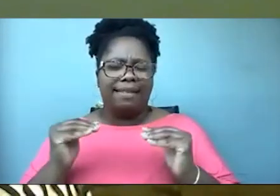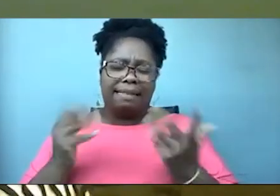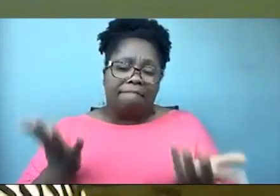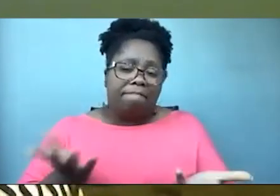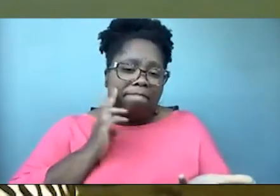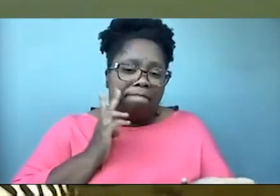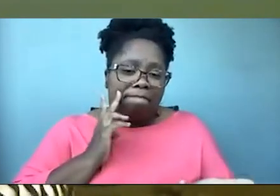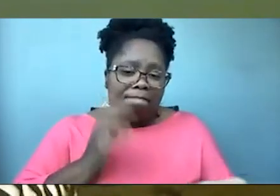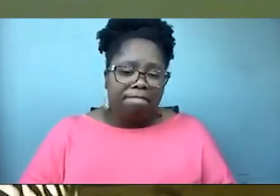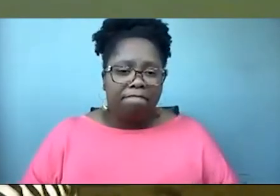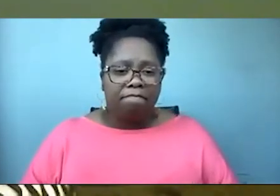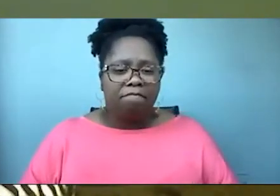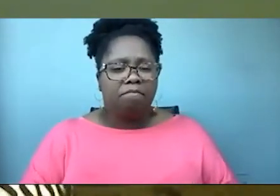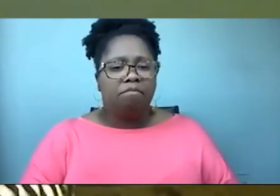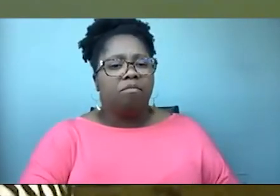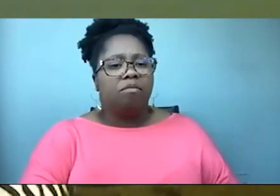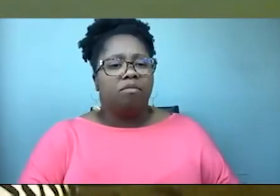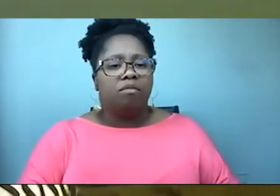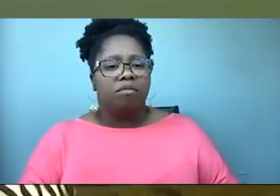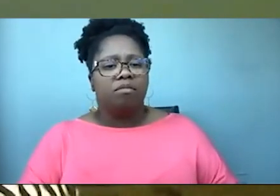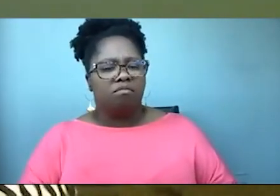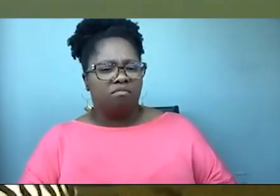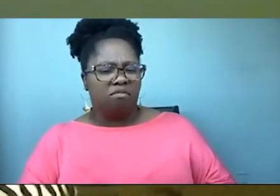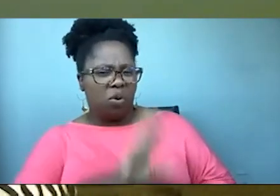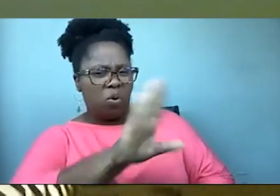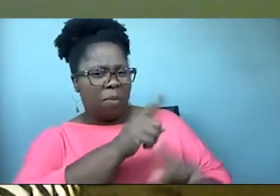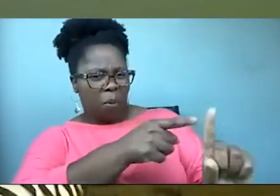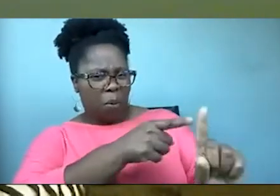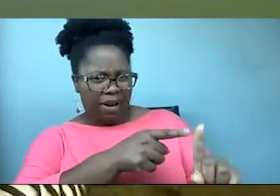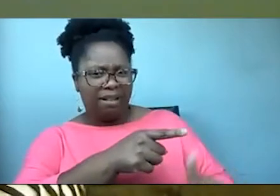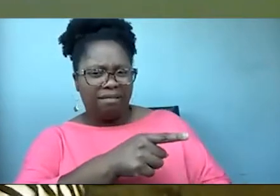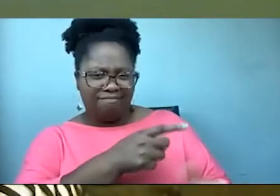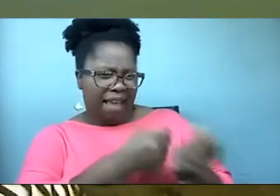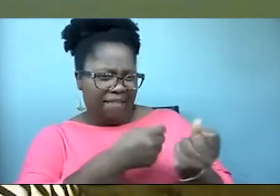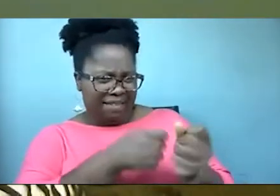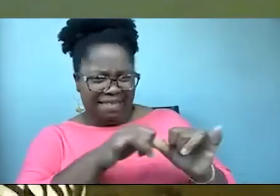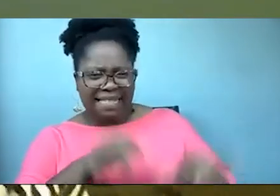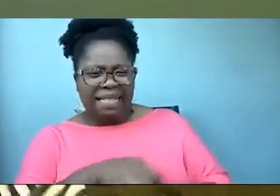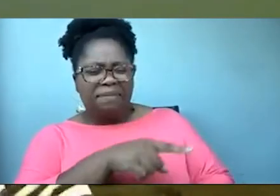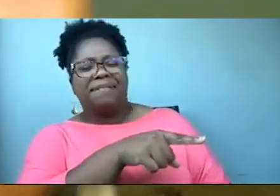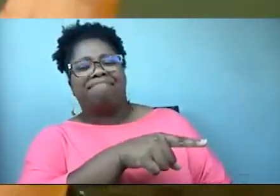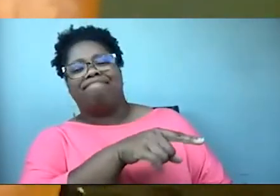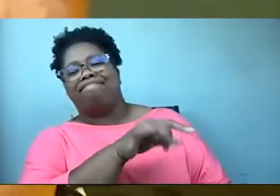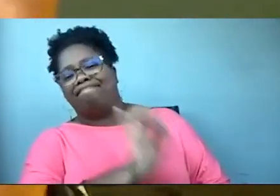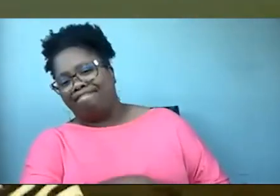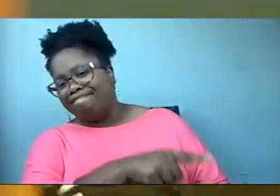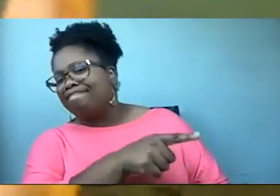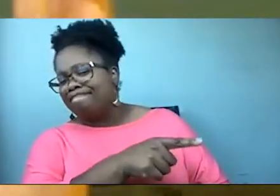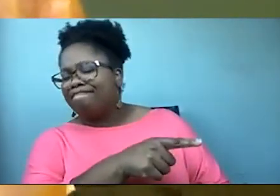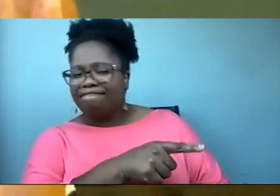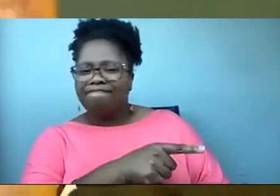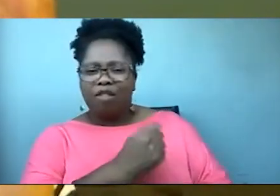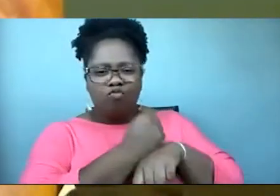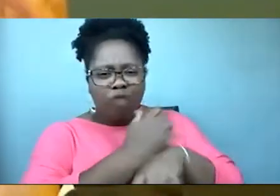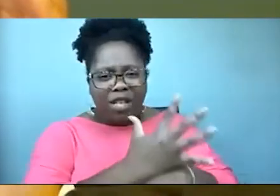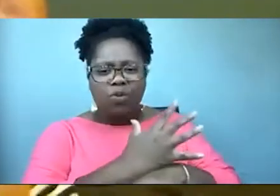advocacy systems and grassroots civic and political engagement. And I see your point and Linda's point as being sort of inextricably